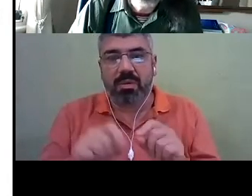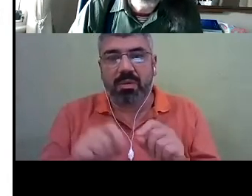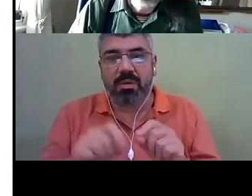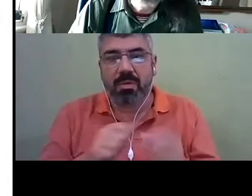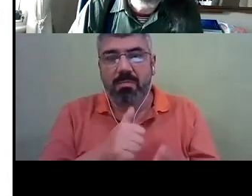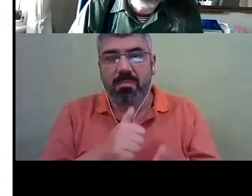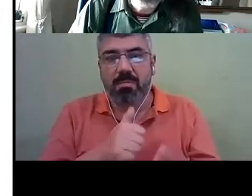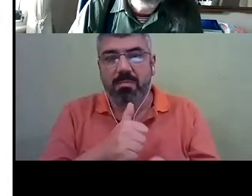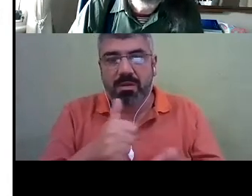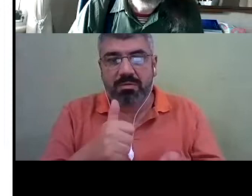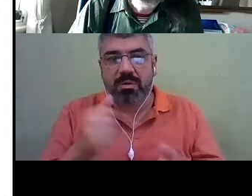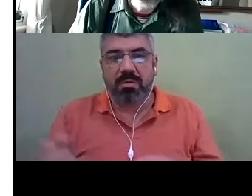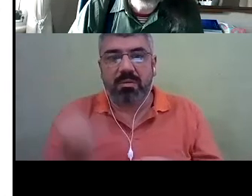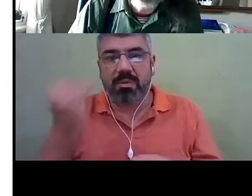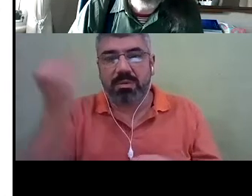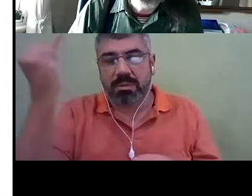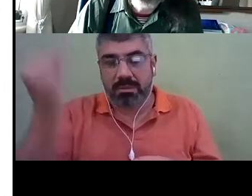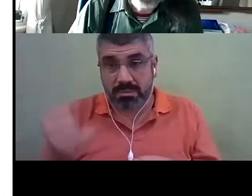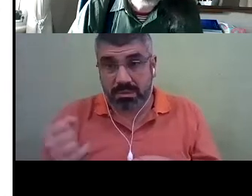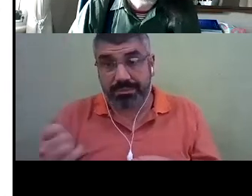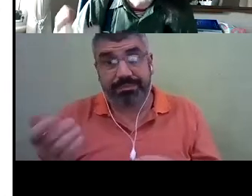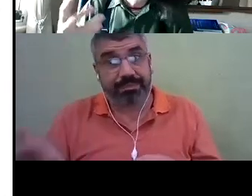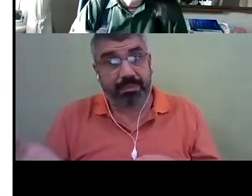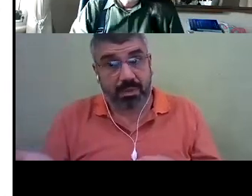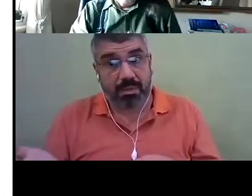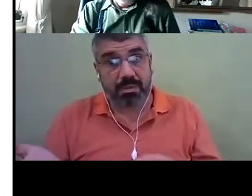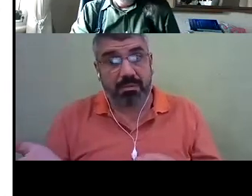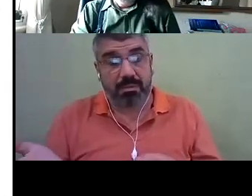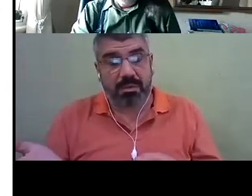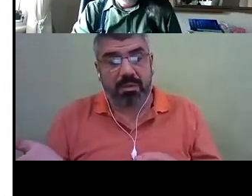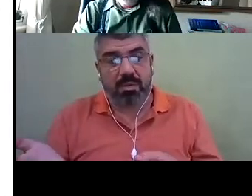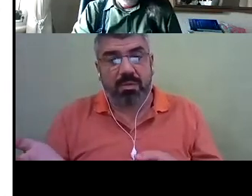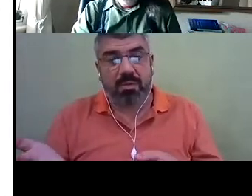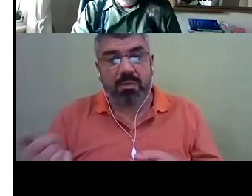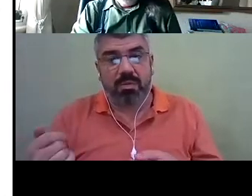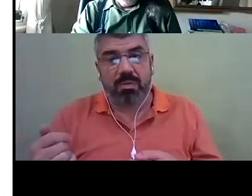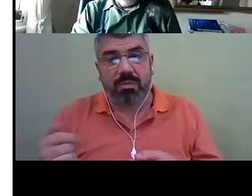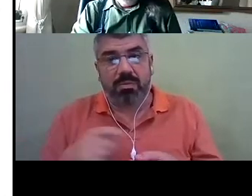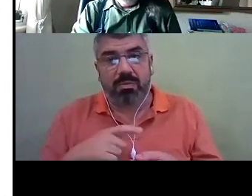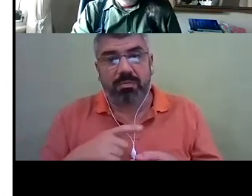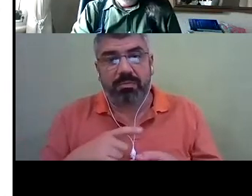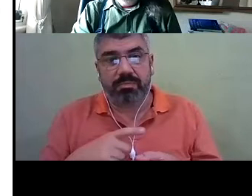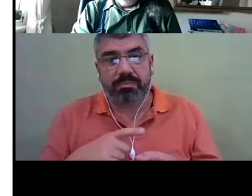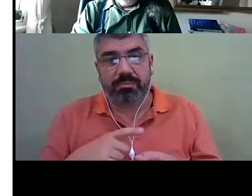$50 or something, and a diamond will cost you $10,000.